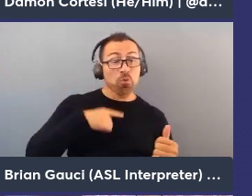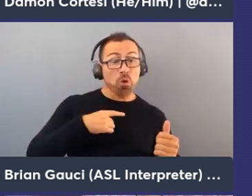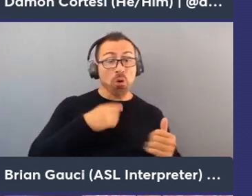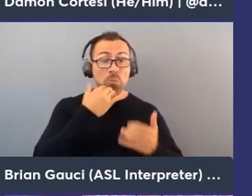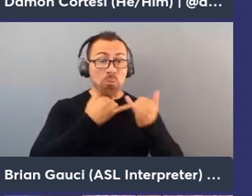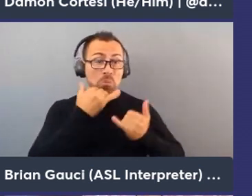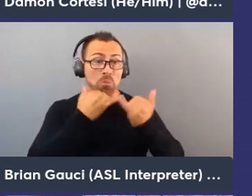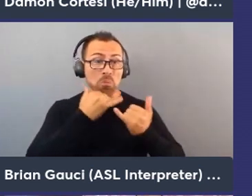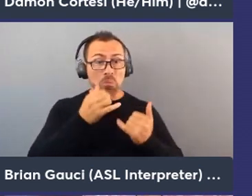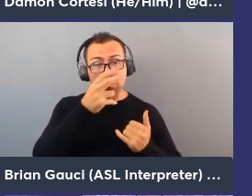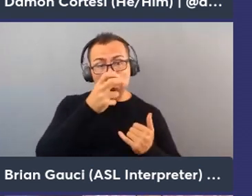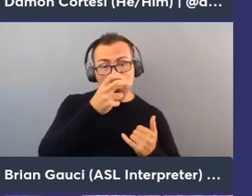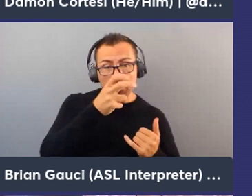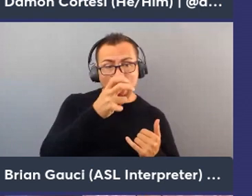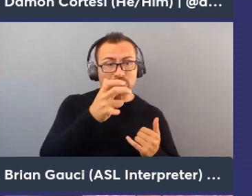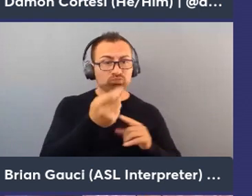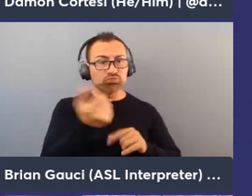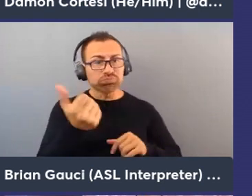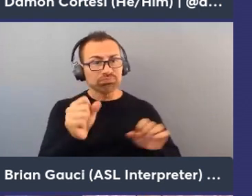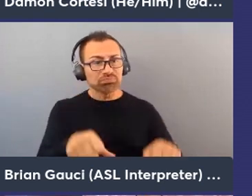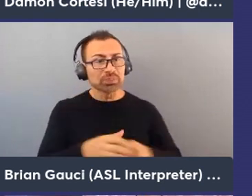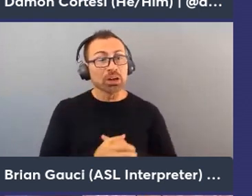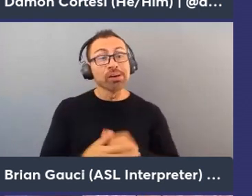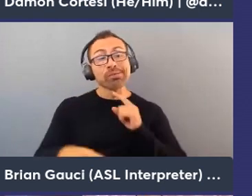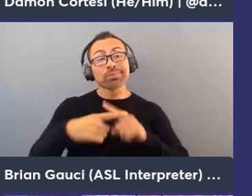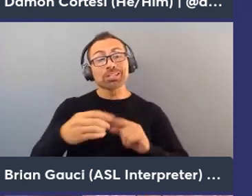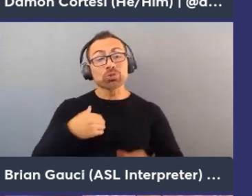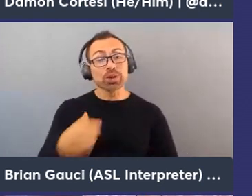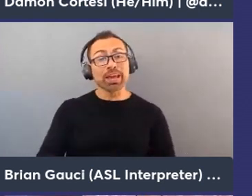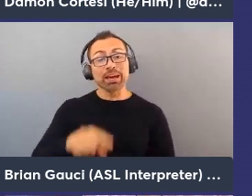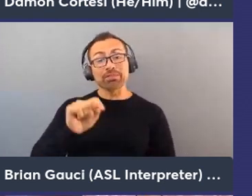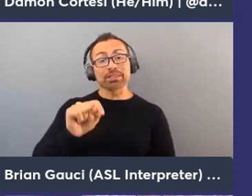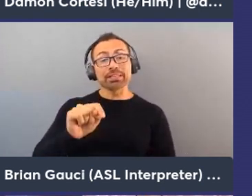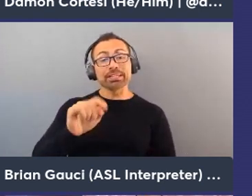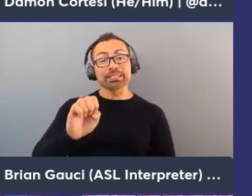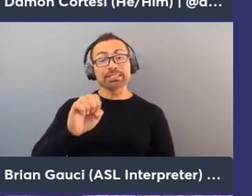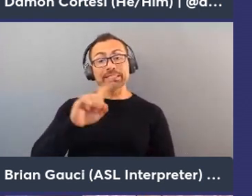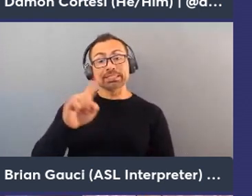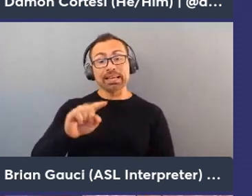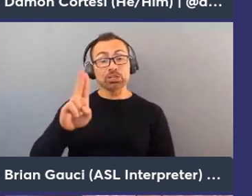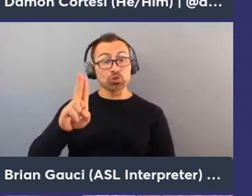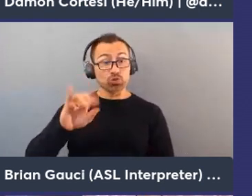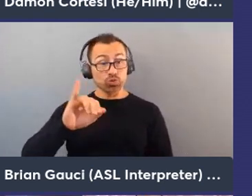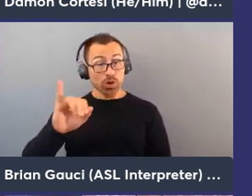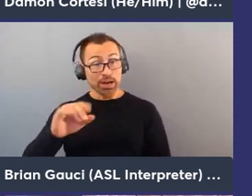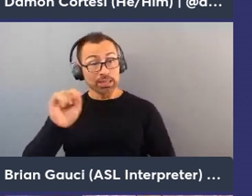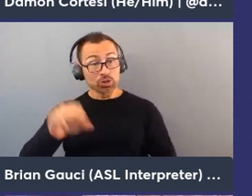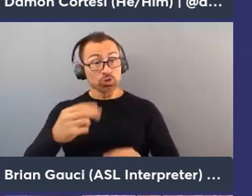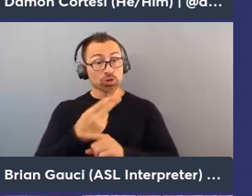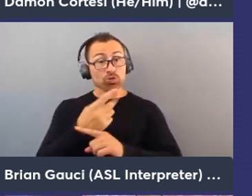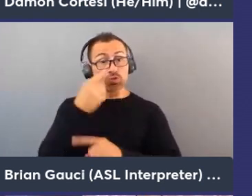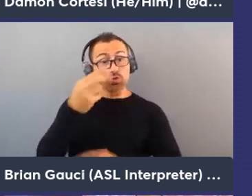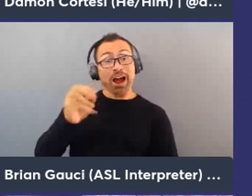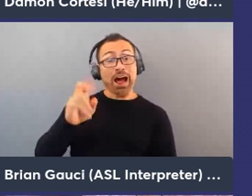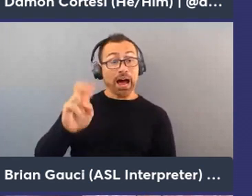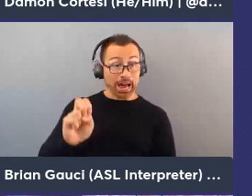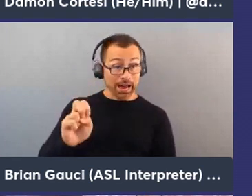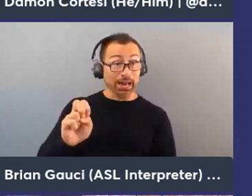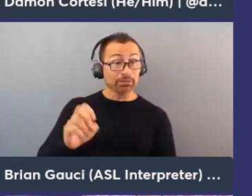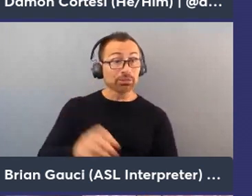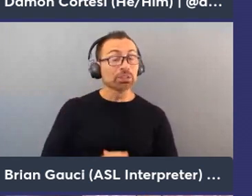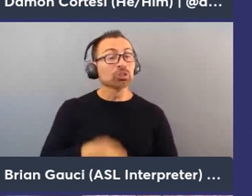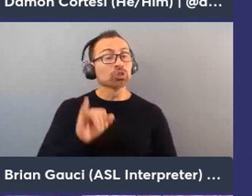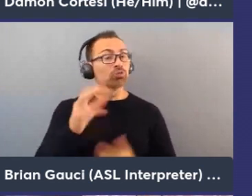can run Hive jobs, we also have the Tez UI that you can launch from here as well. So if you want to do everything in the